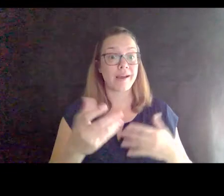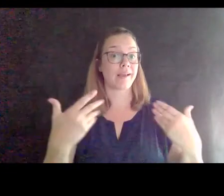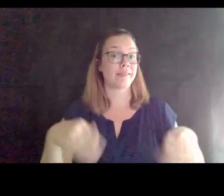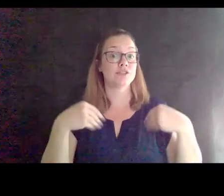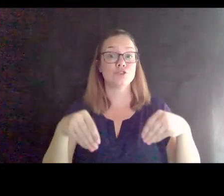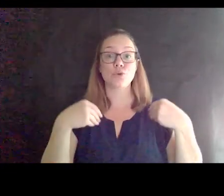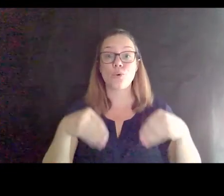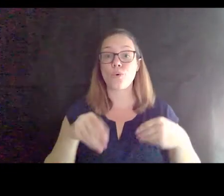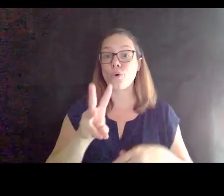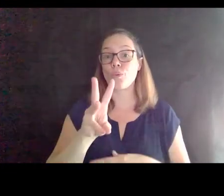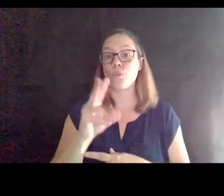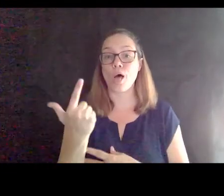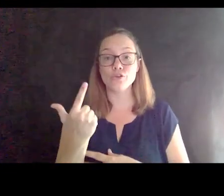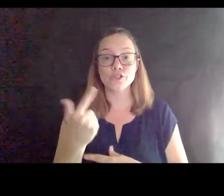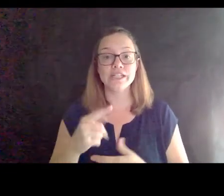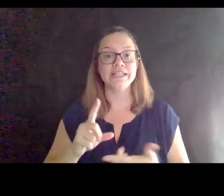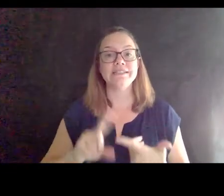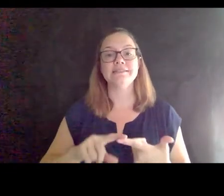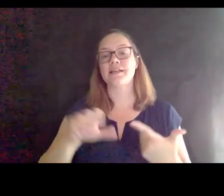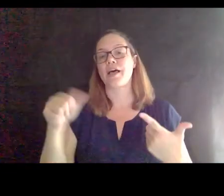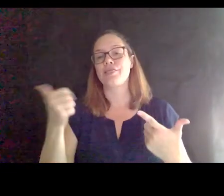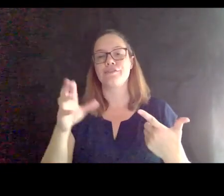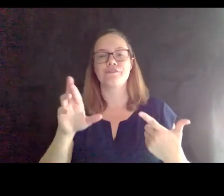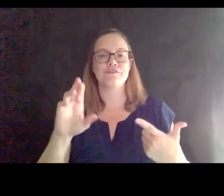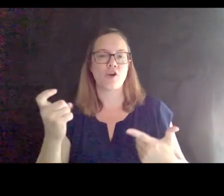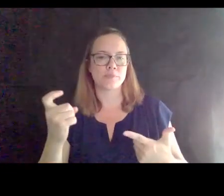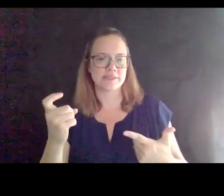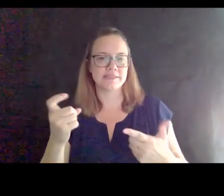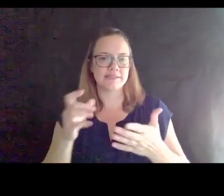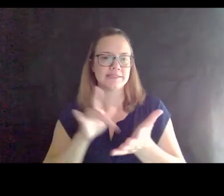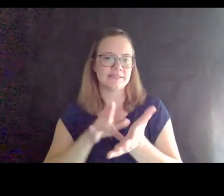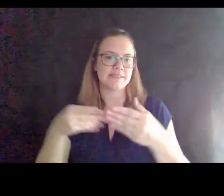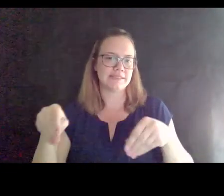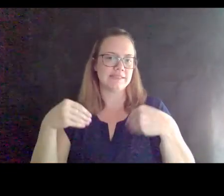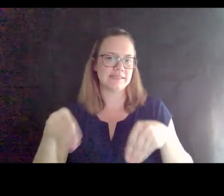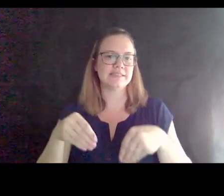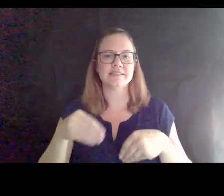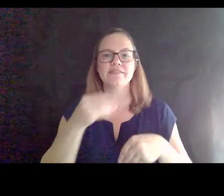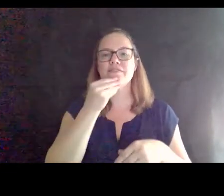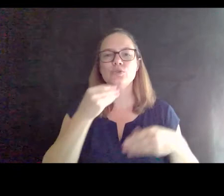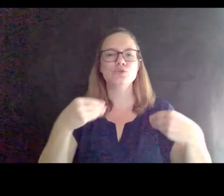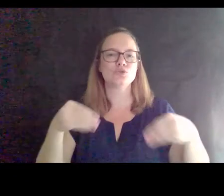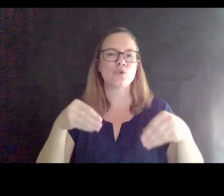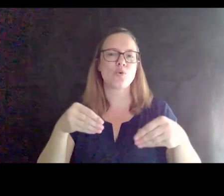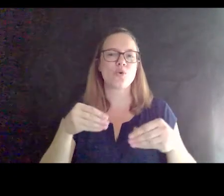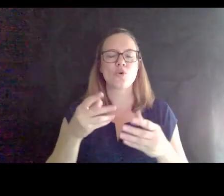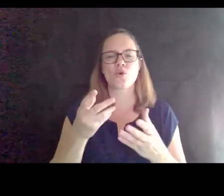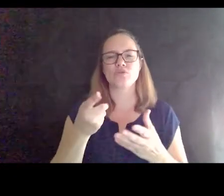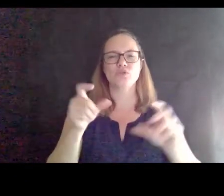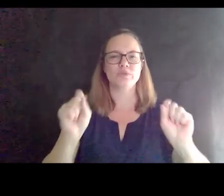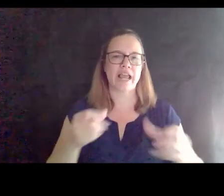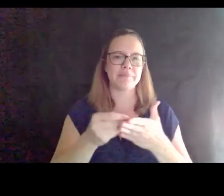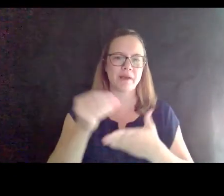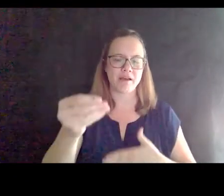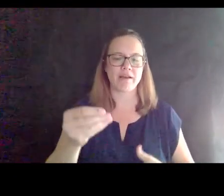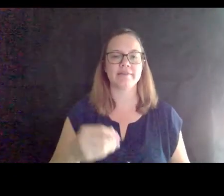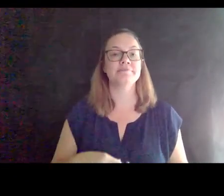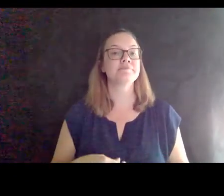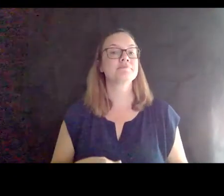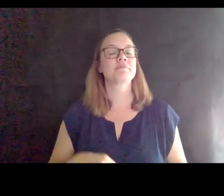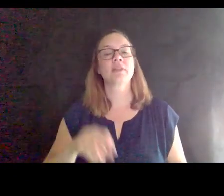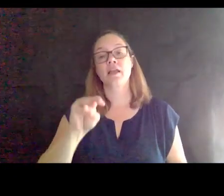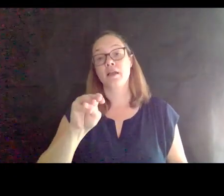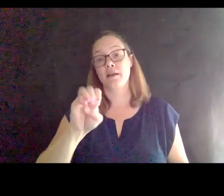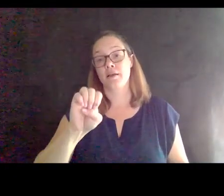over the counter at your local Walgreens or other pharmacy, grocery store or pharmacy. Melatonin can